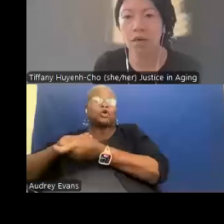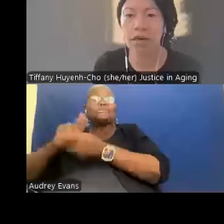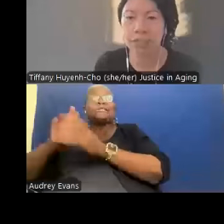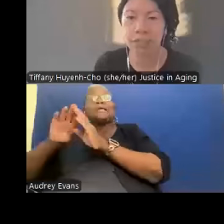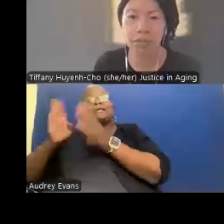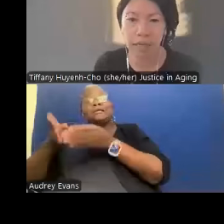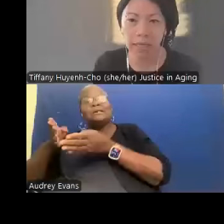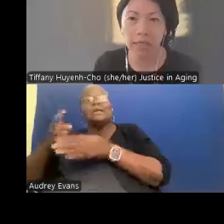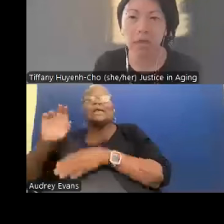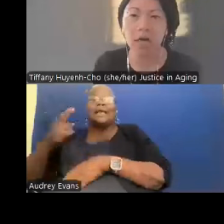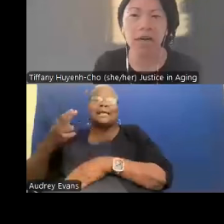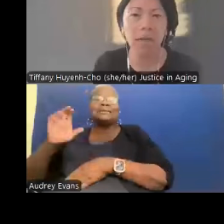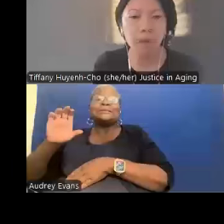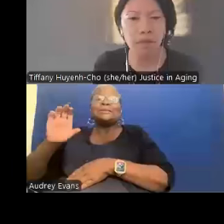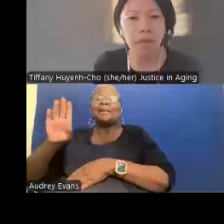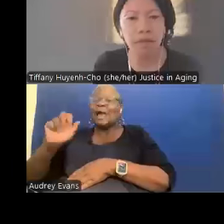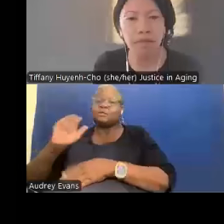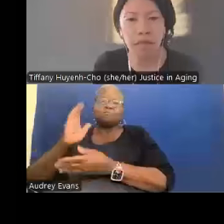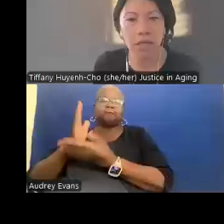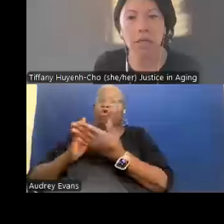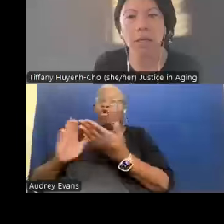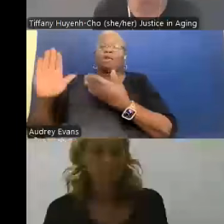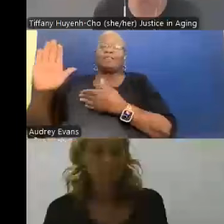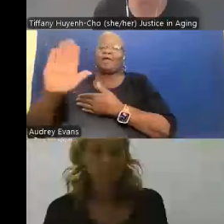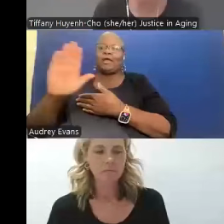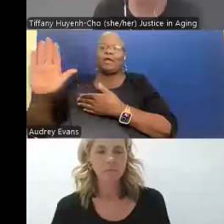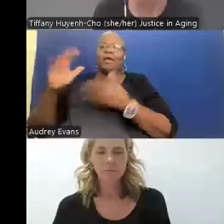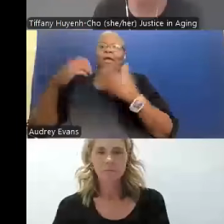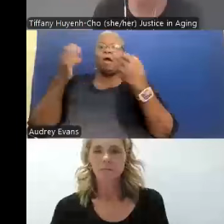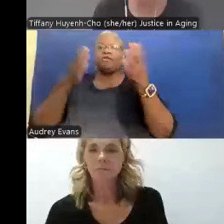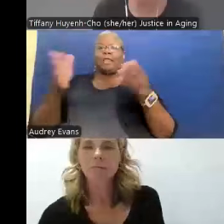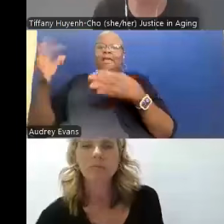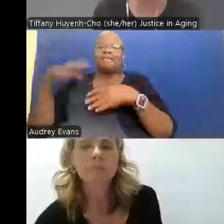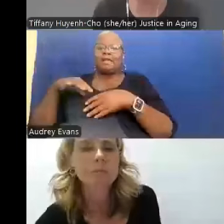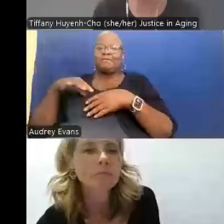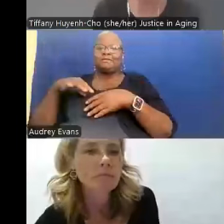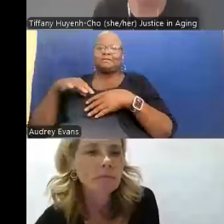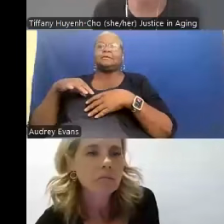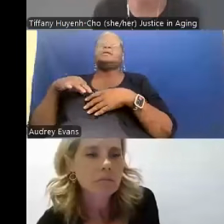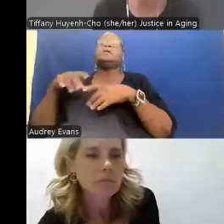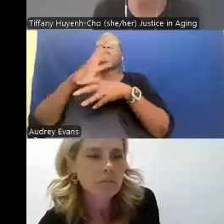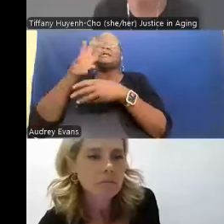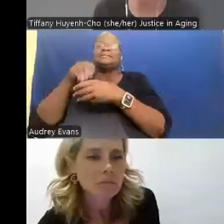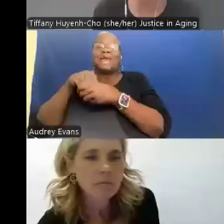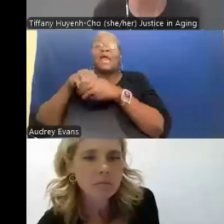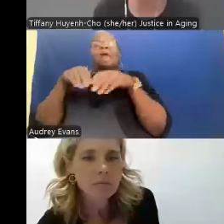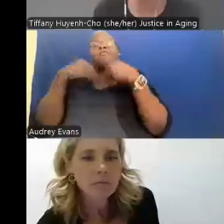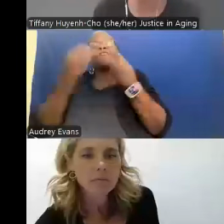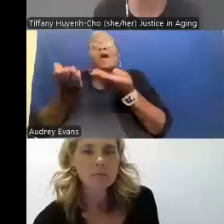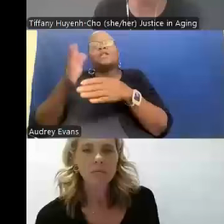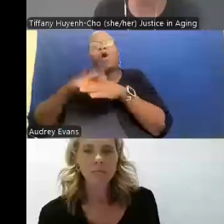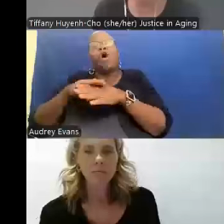care or HCBS are not part of the health plan benefits, but are instead provided on